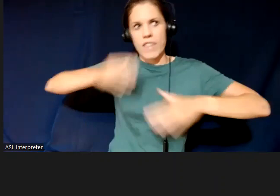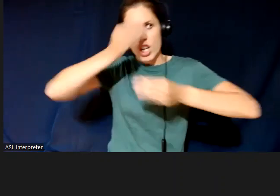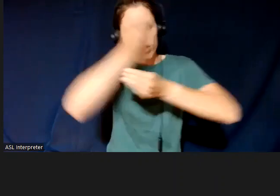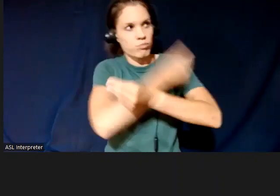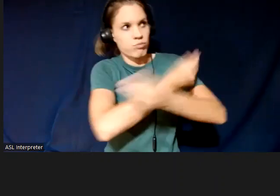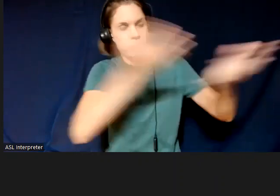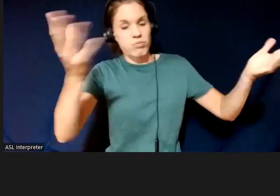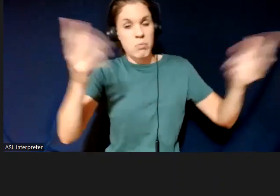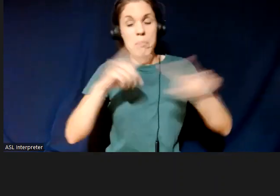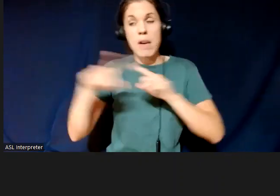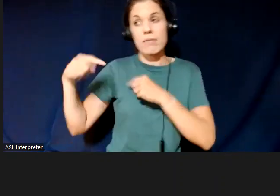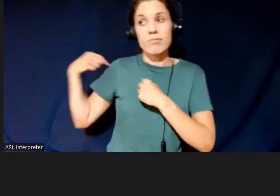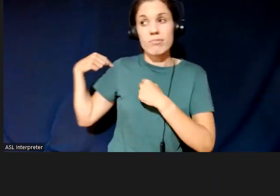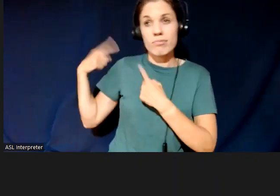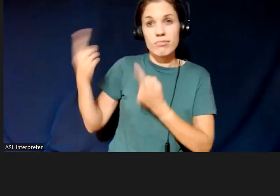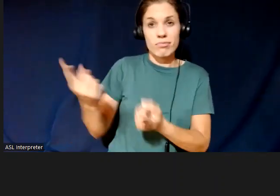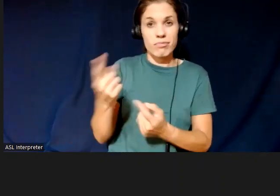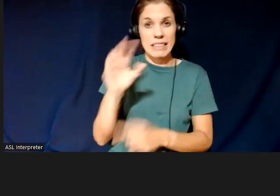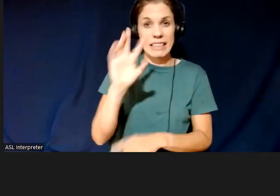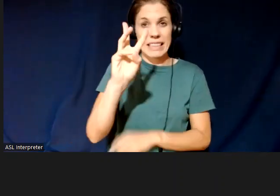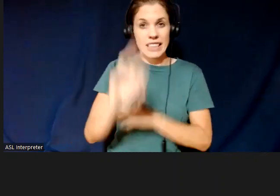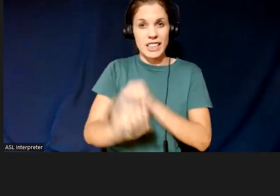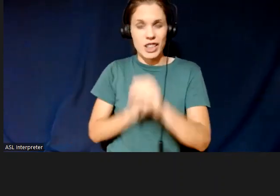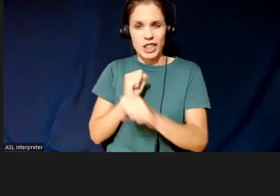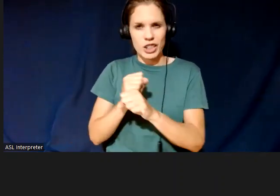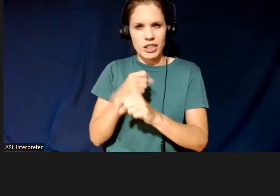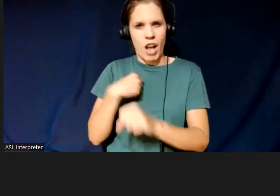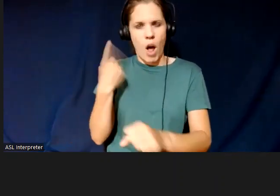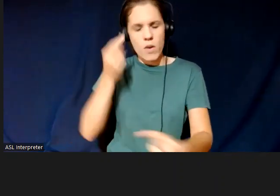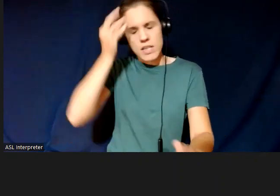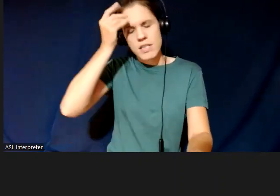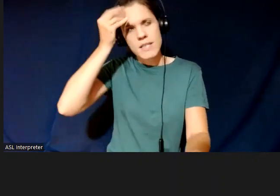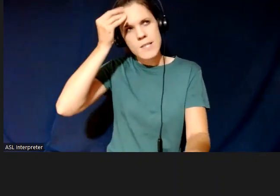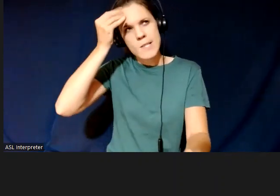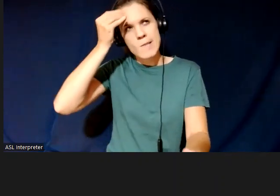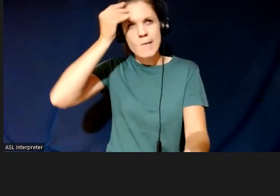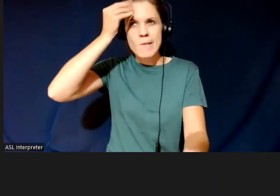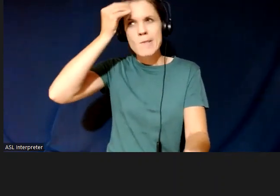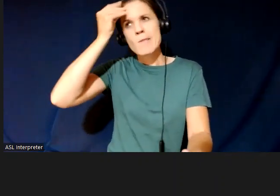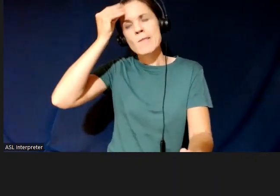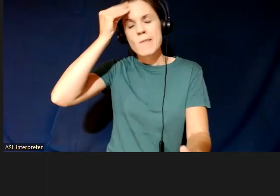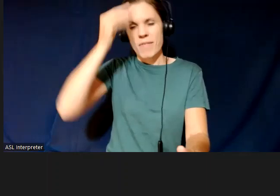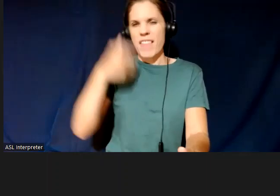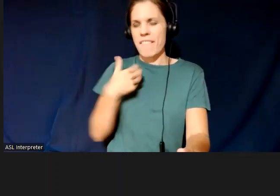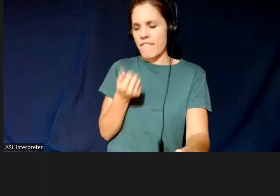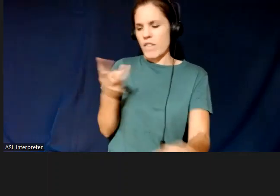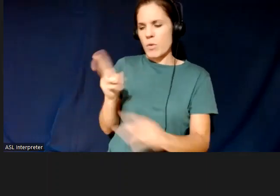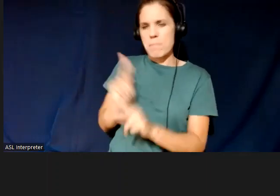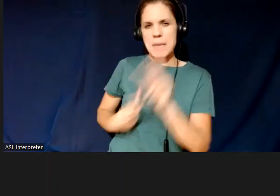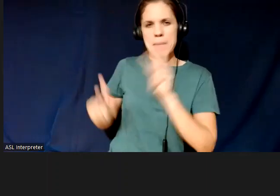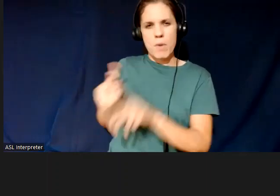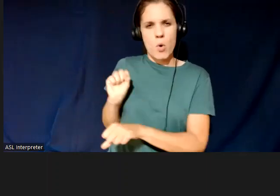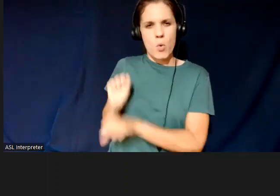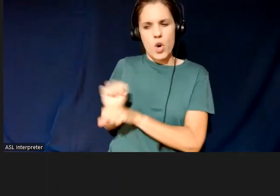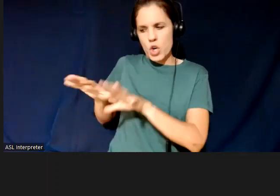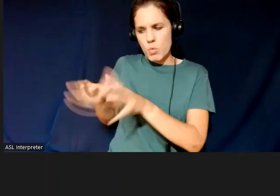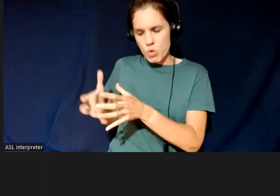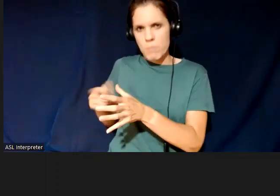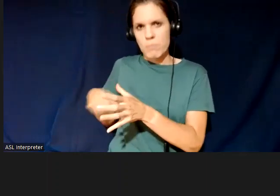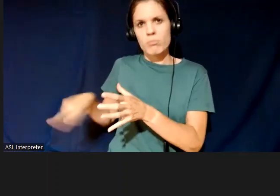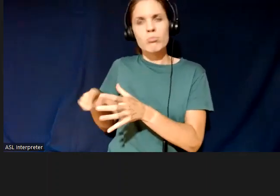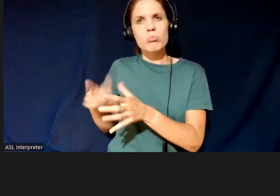years, and my brain wheels are always spinning. And we've got a few people in our work group who are interested in this,